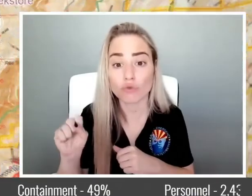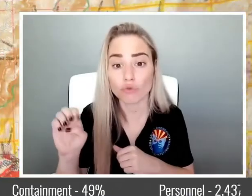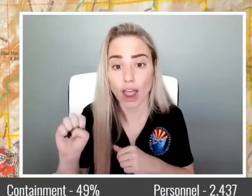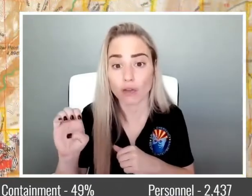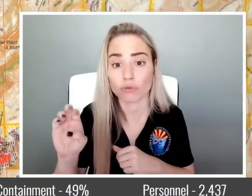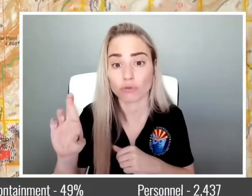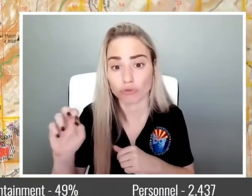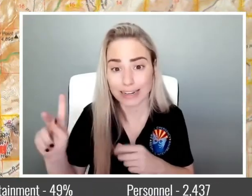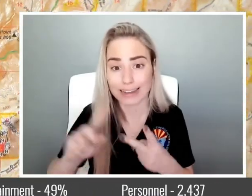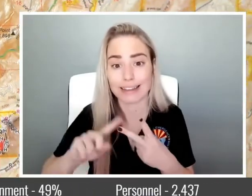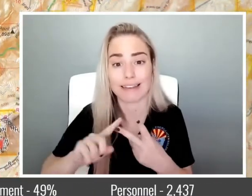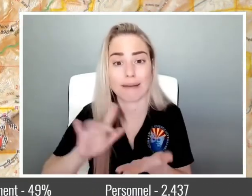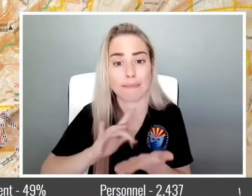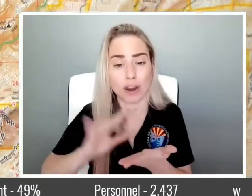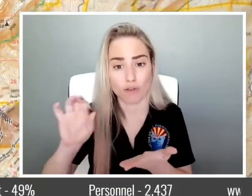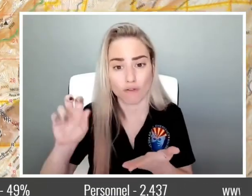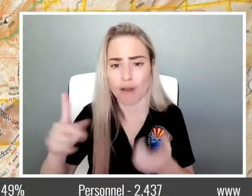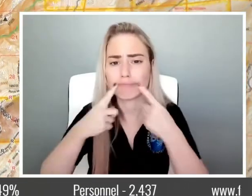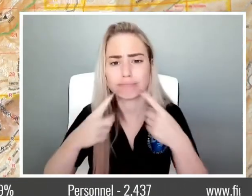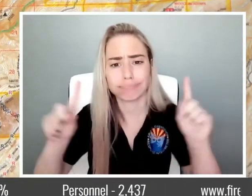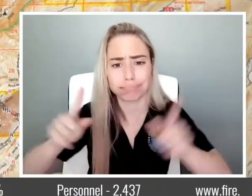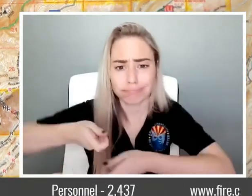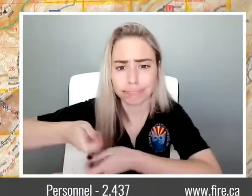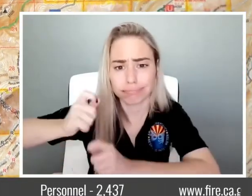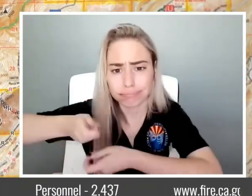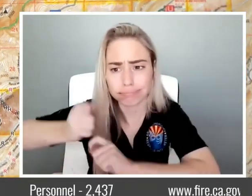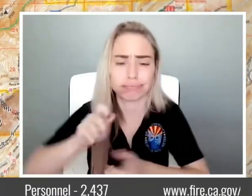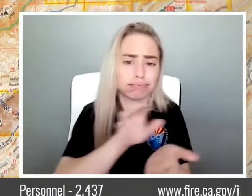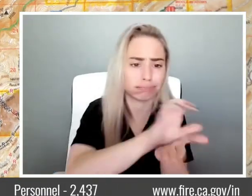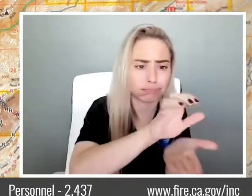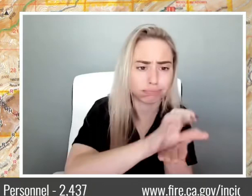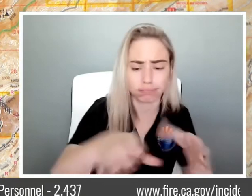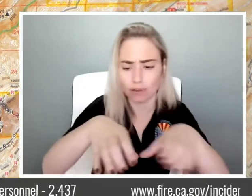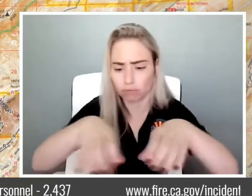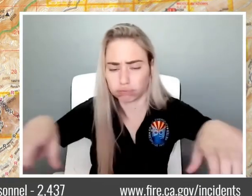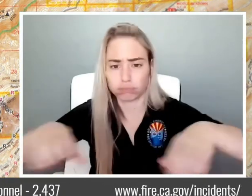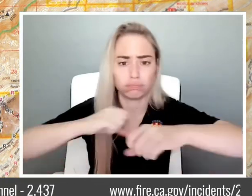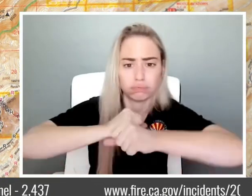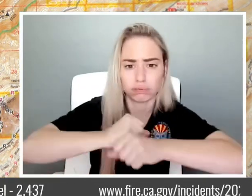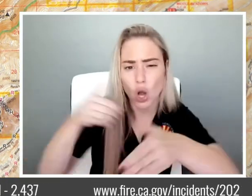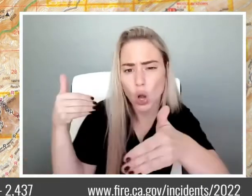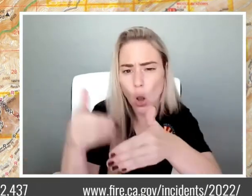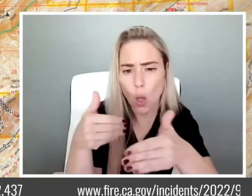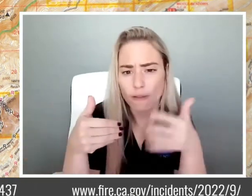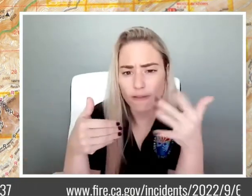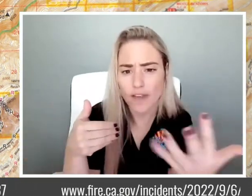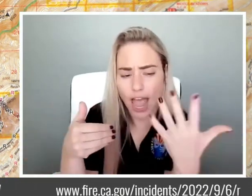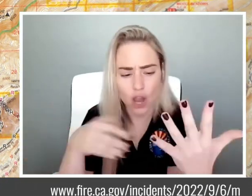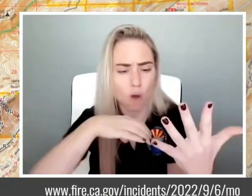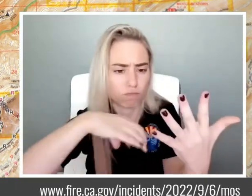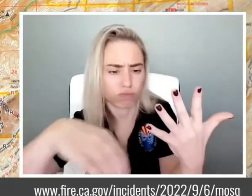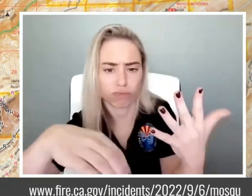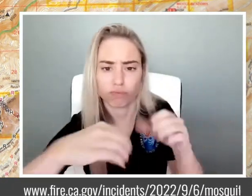we've had really good success with hand crews and dozers all through there, getting in line up close to the fire and starting to work that perimeter and